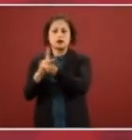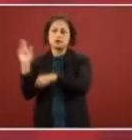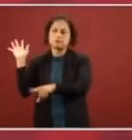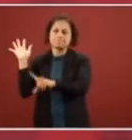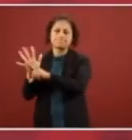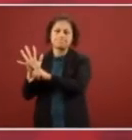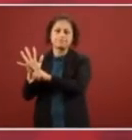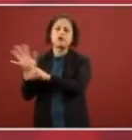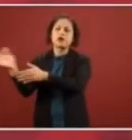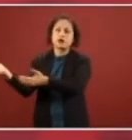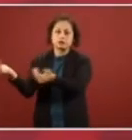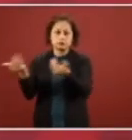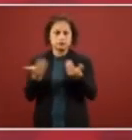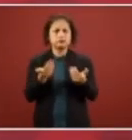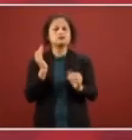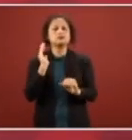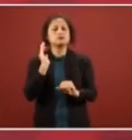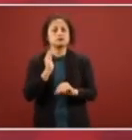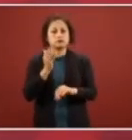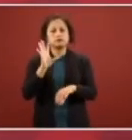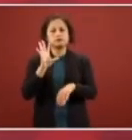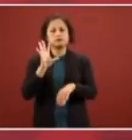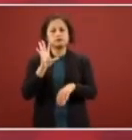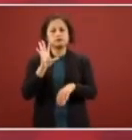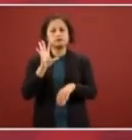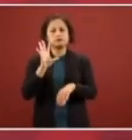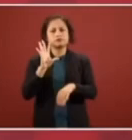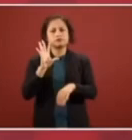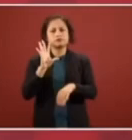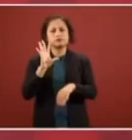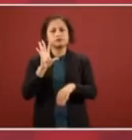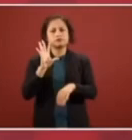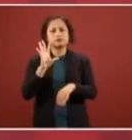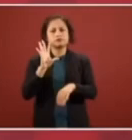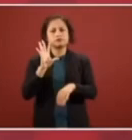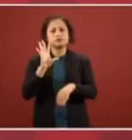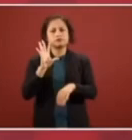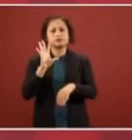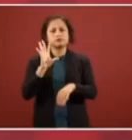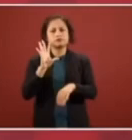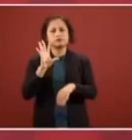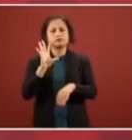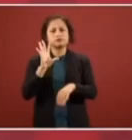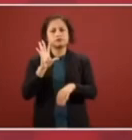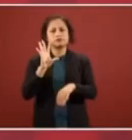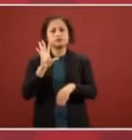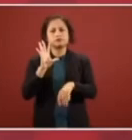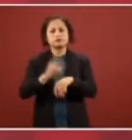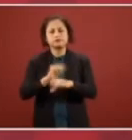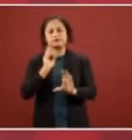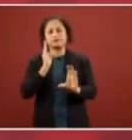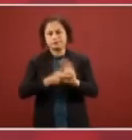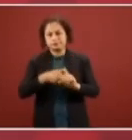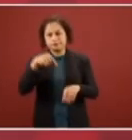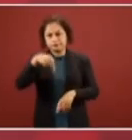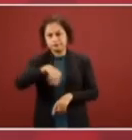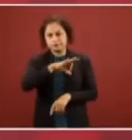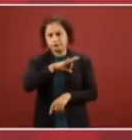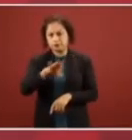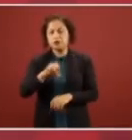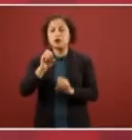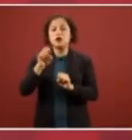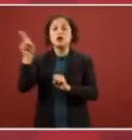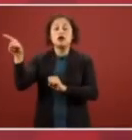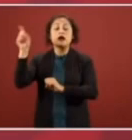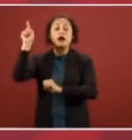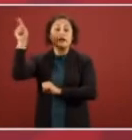Que recibieron en nuestra embajada that received from our embassy